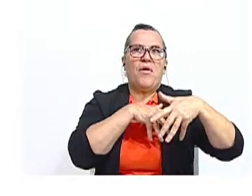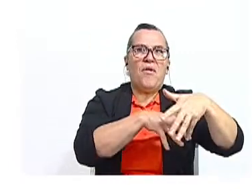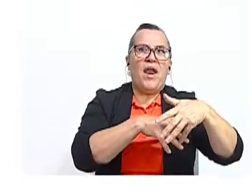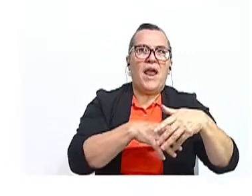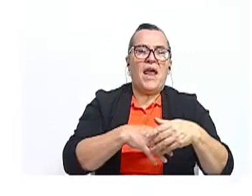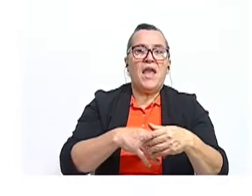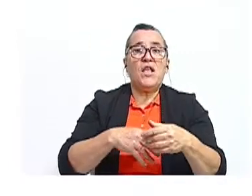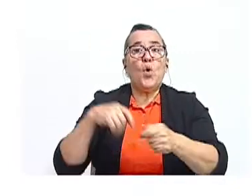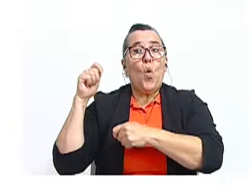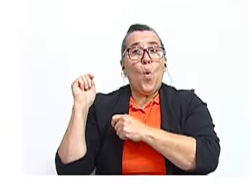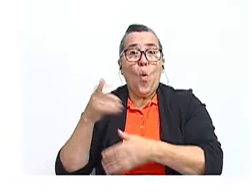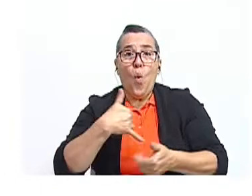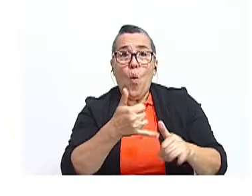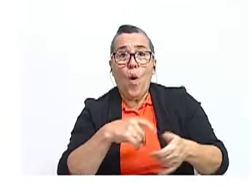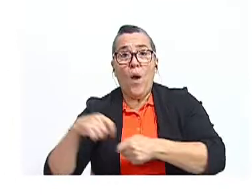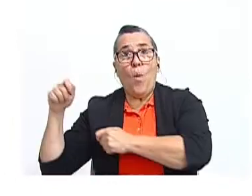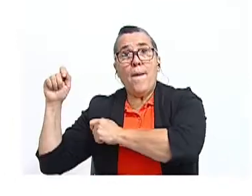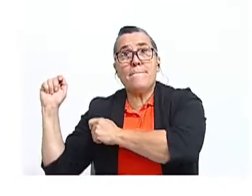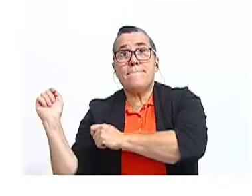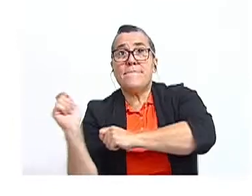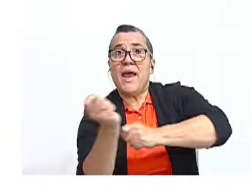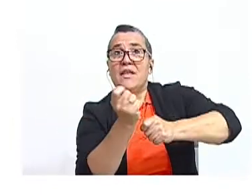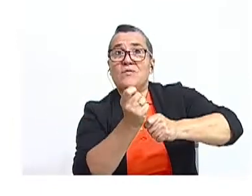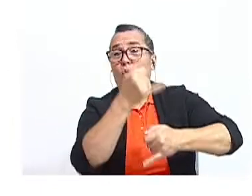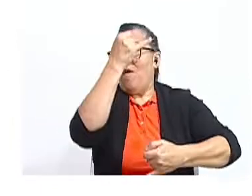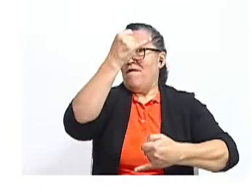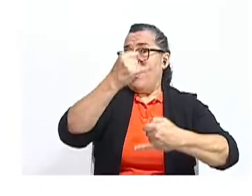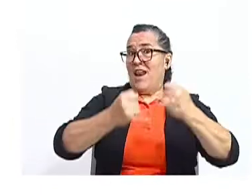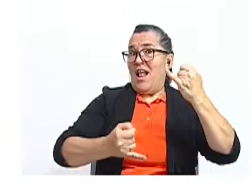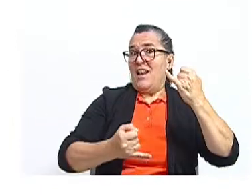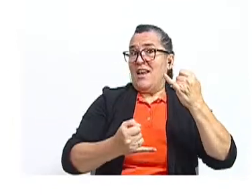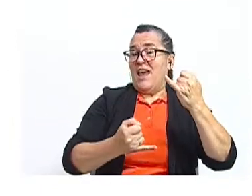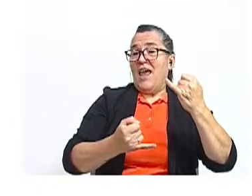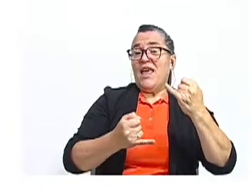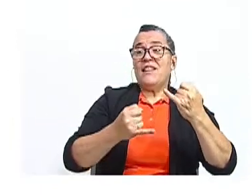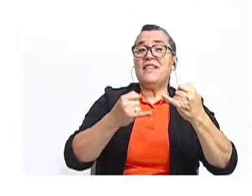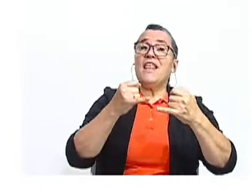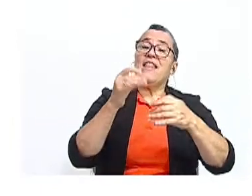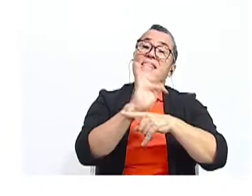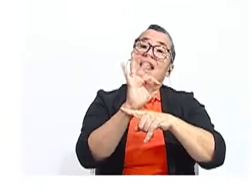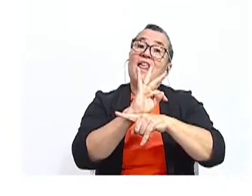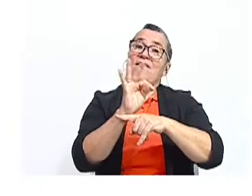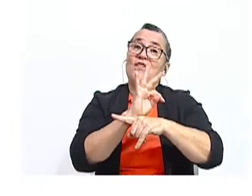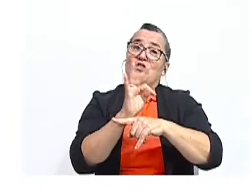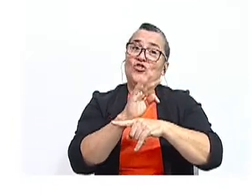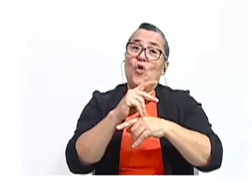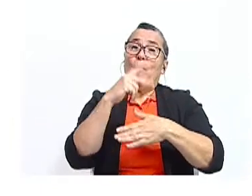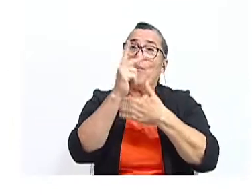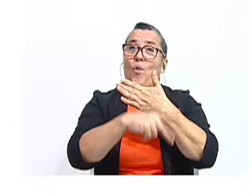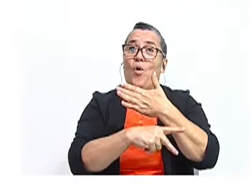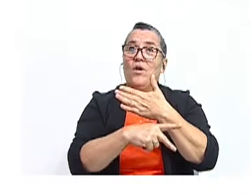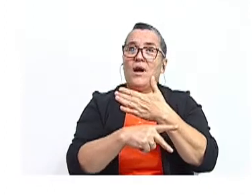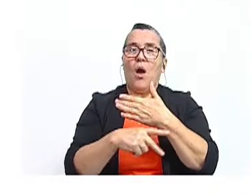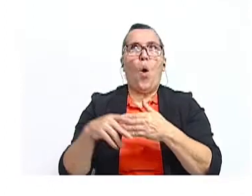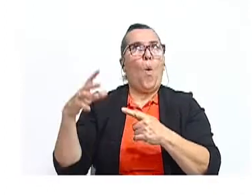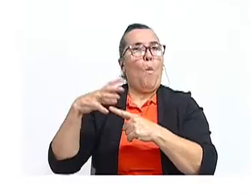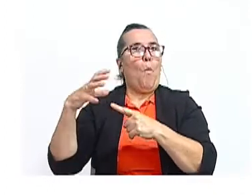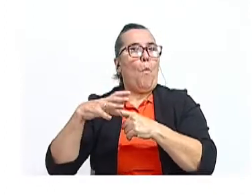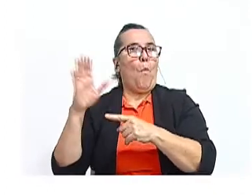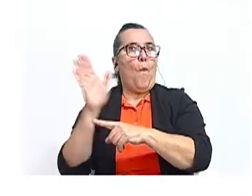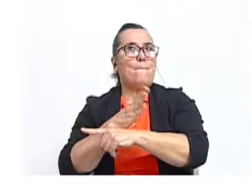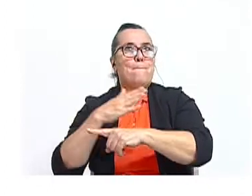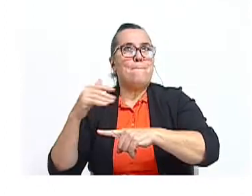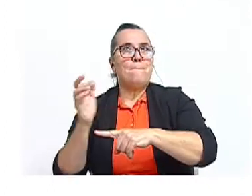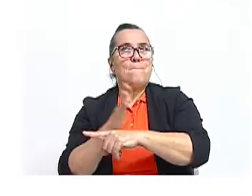baseball game, or the season finale of a television show. Rock and pop music, like pop, in chart